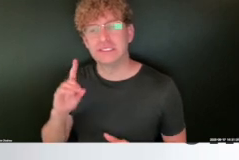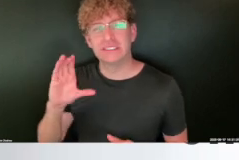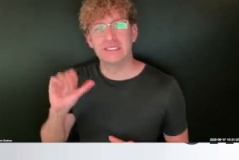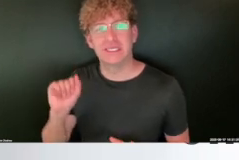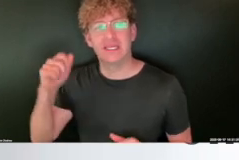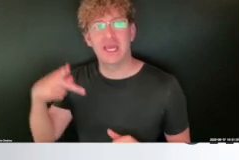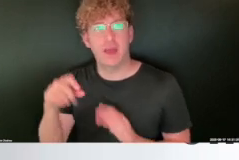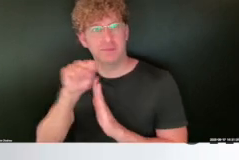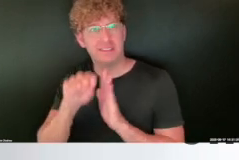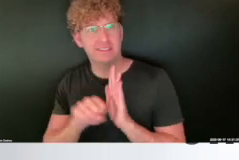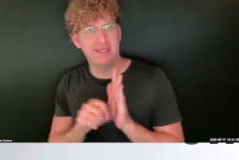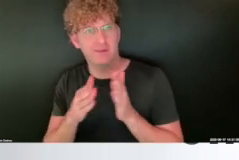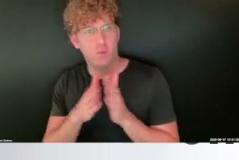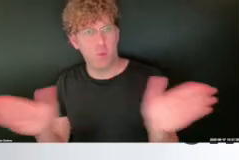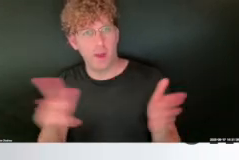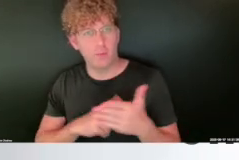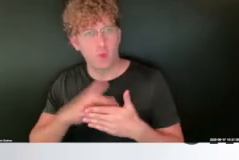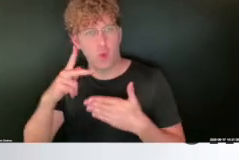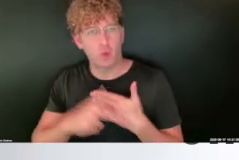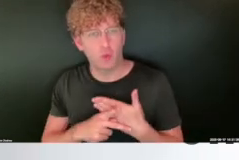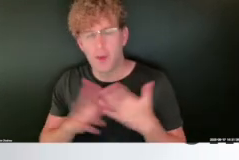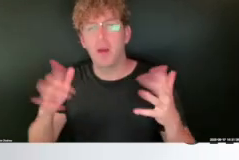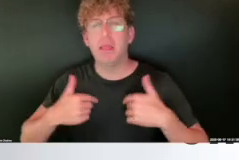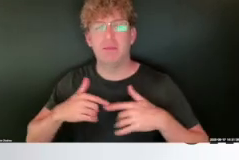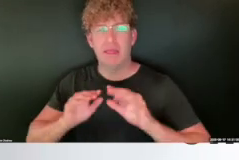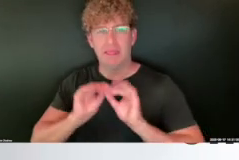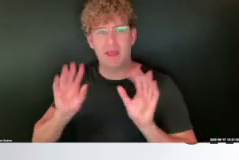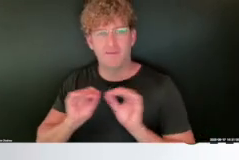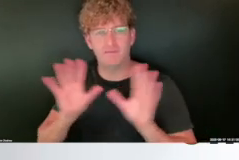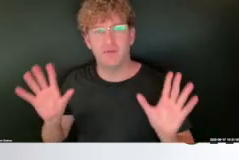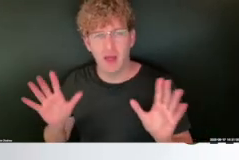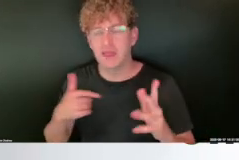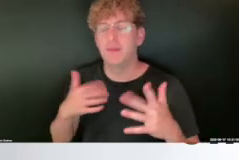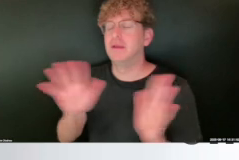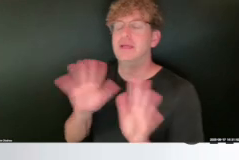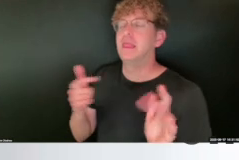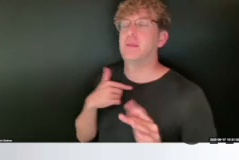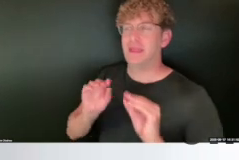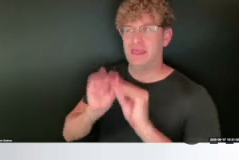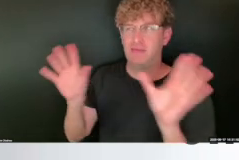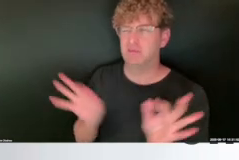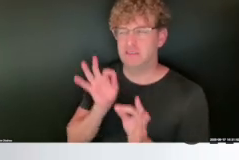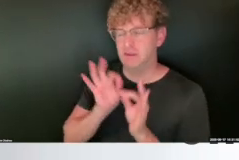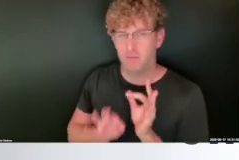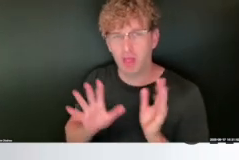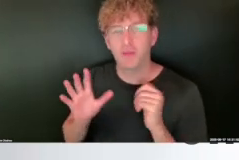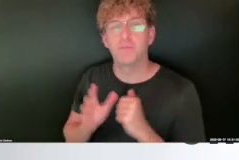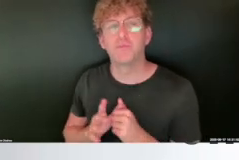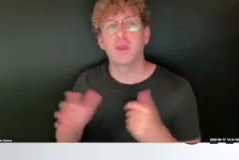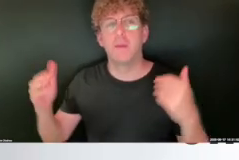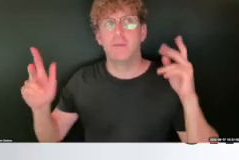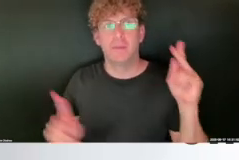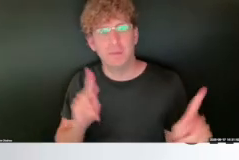Through Excuse me, DCAP, let me clarify. Let me clarify to make it more simple for you to answer, and that is, are people other than low-income